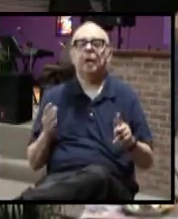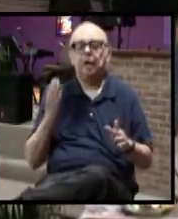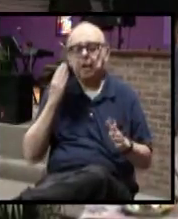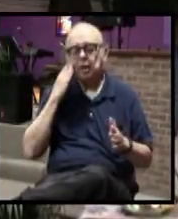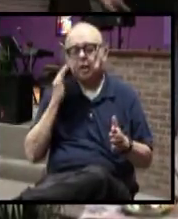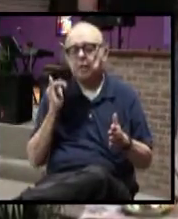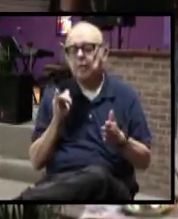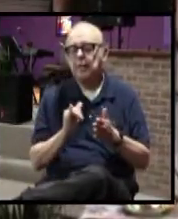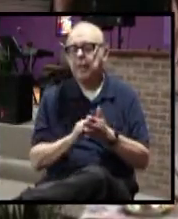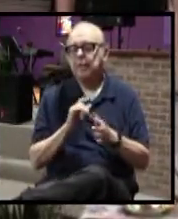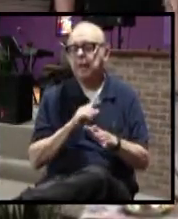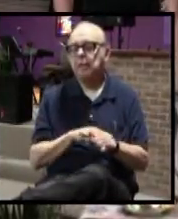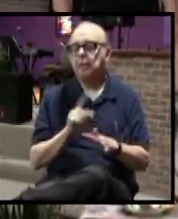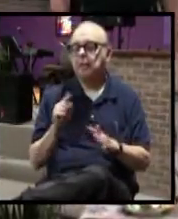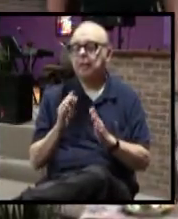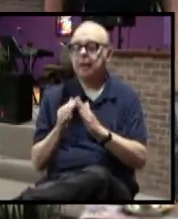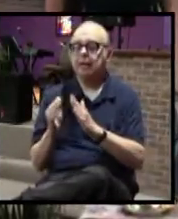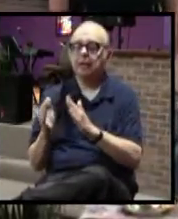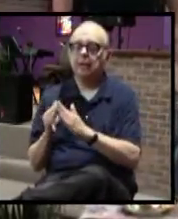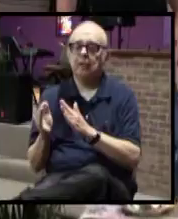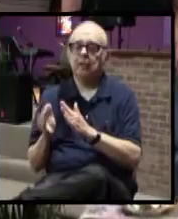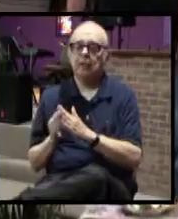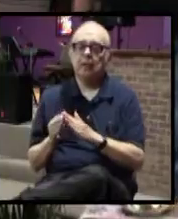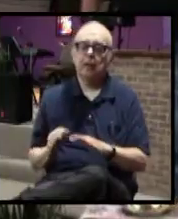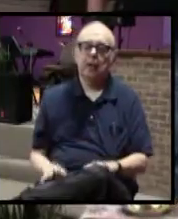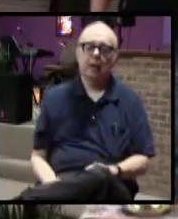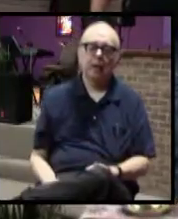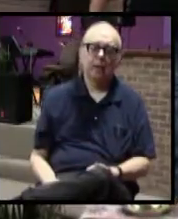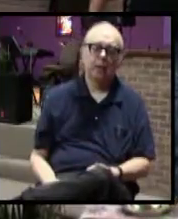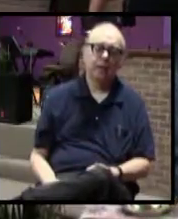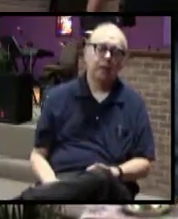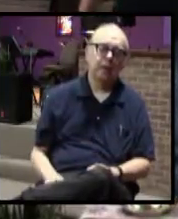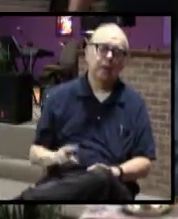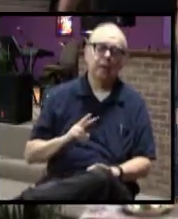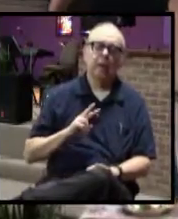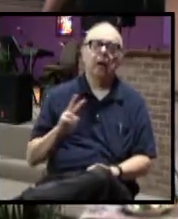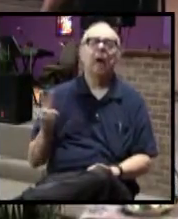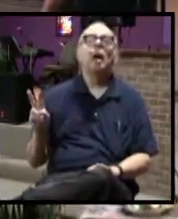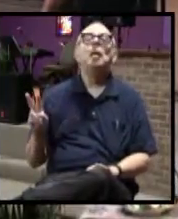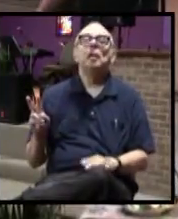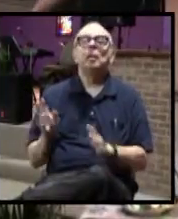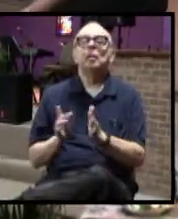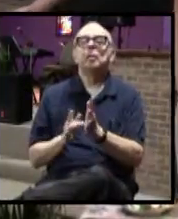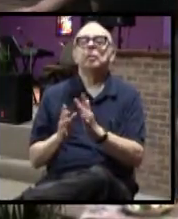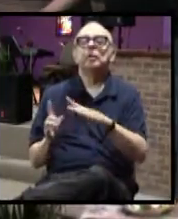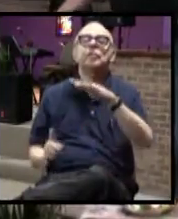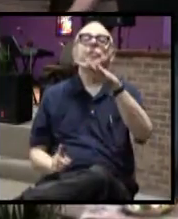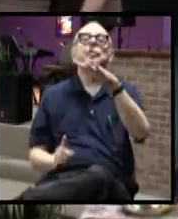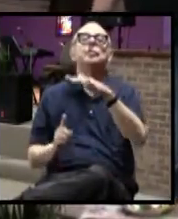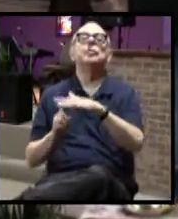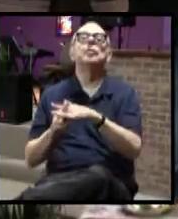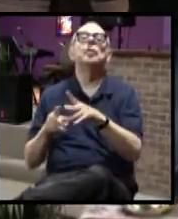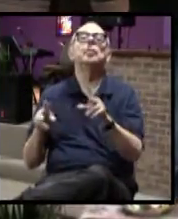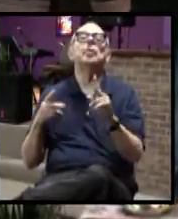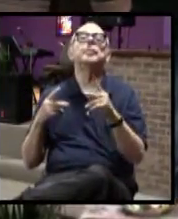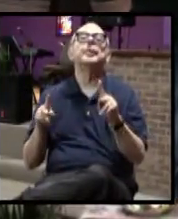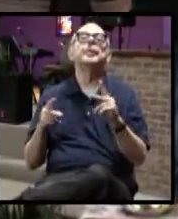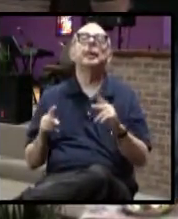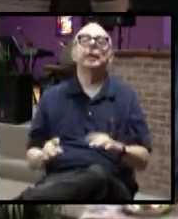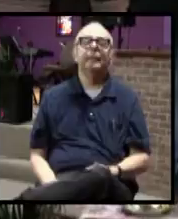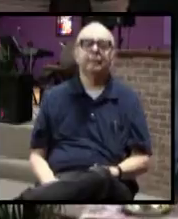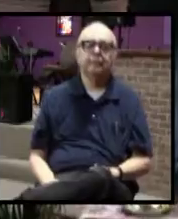the biggest parties ever known in that city. And lo and behold, Jesus showed up.